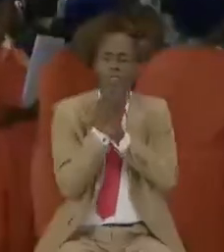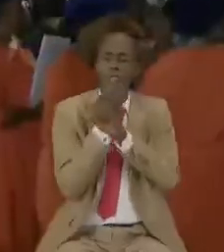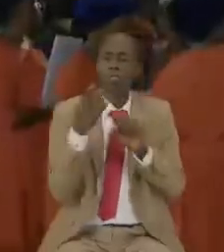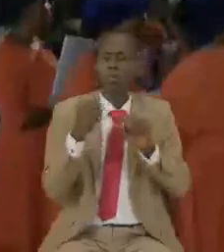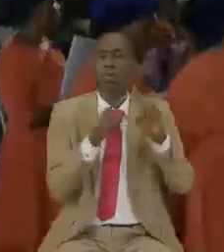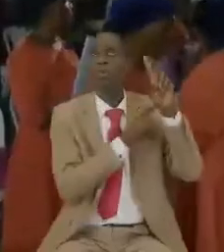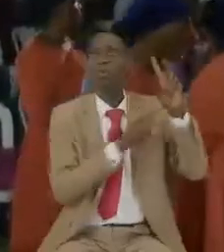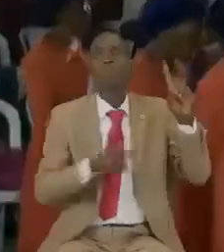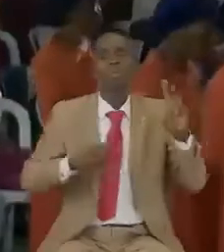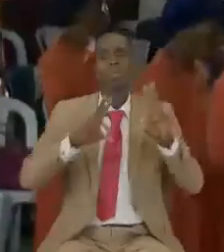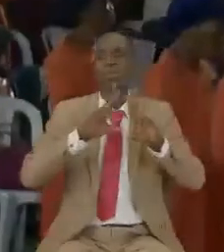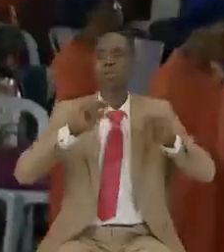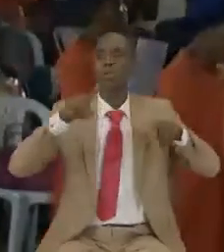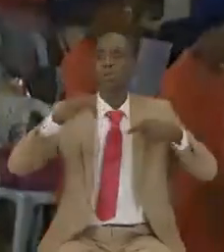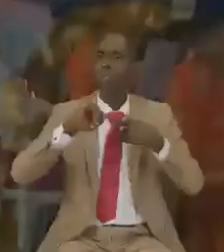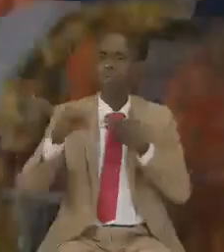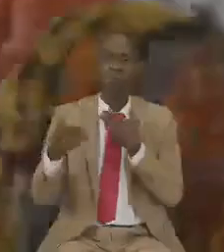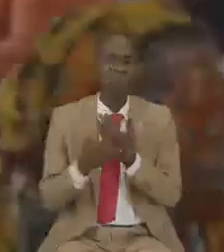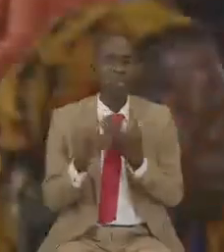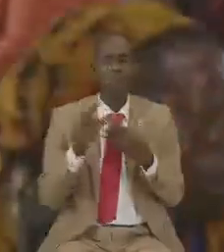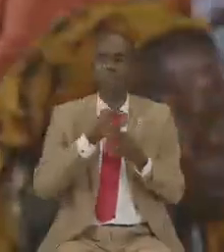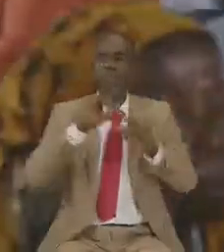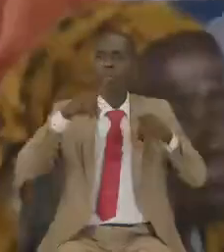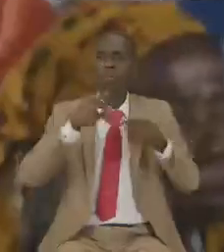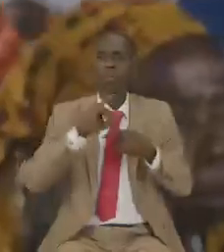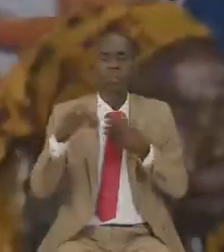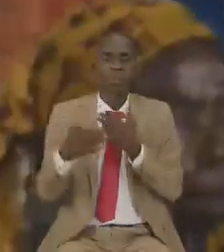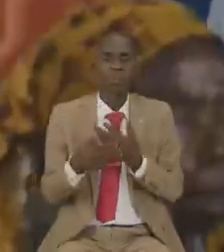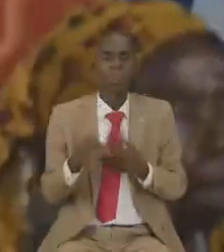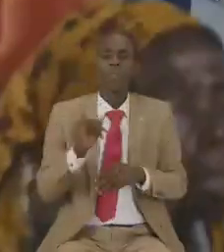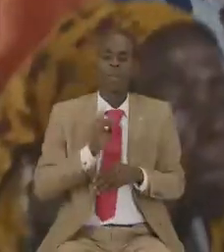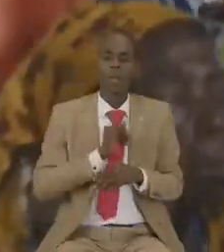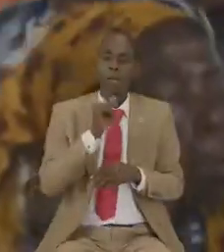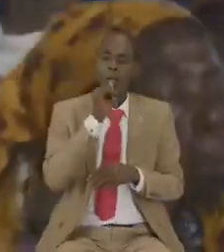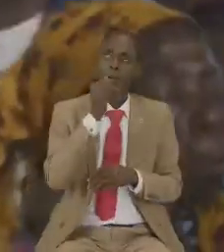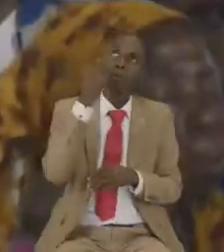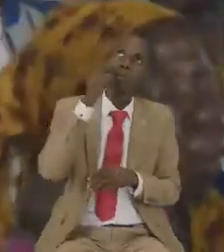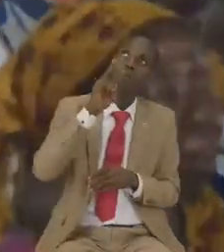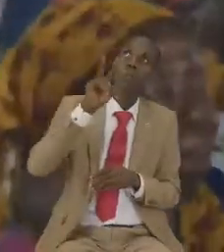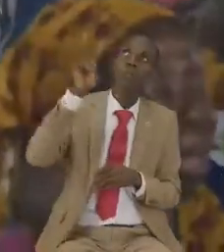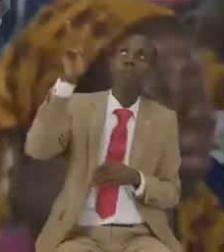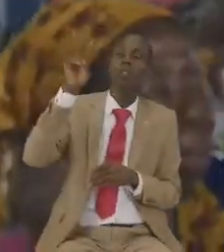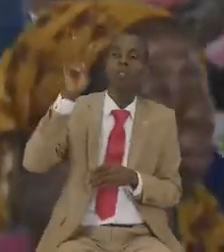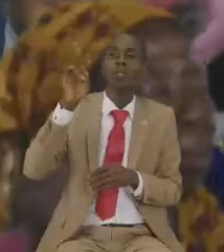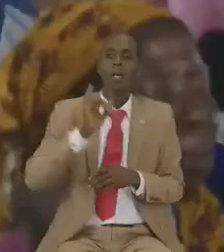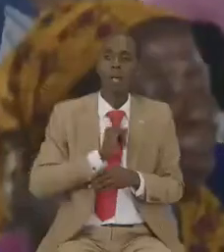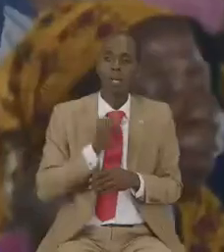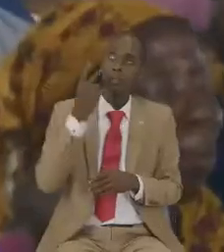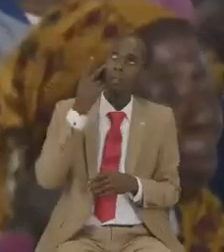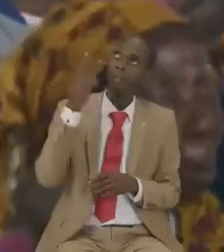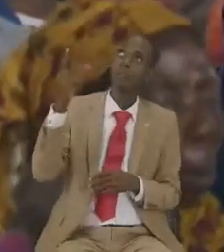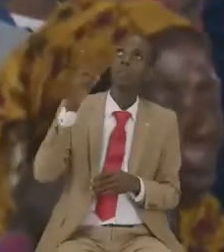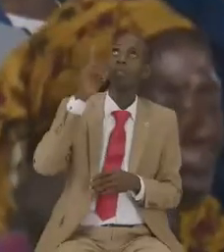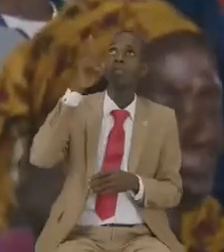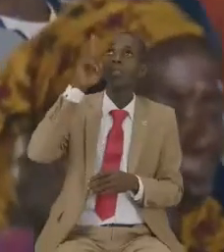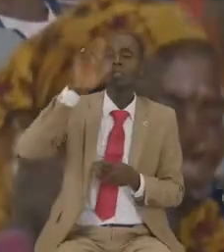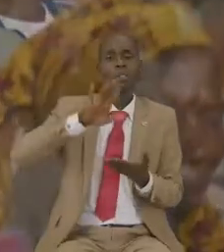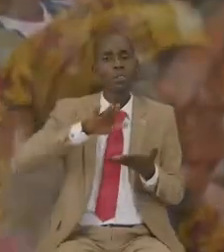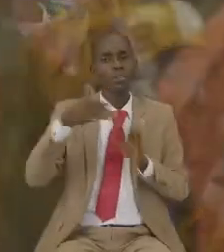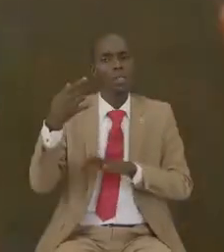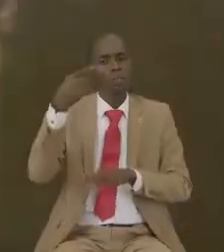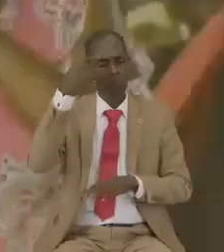No turning back. No turning back. I behold him. I visualize him. He died for